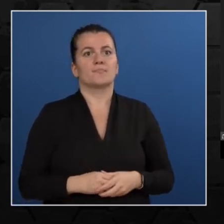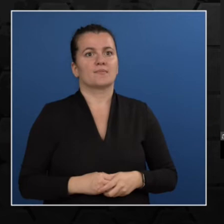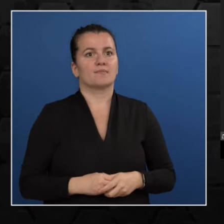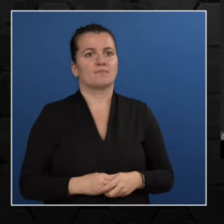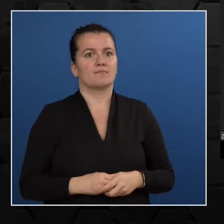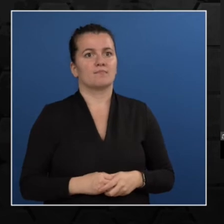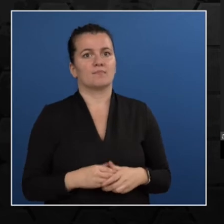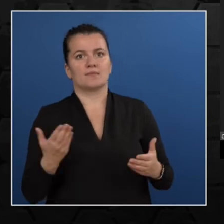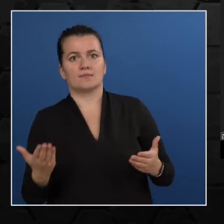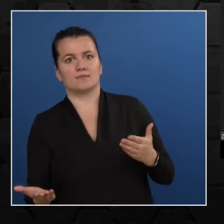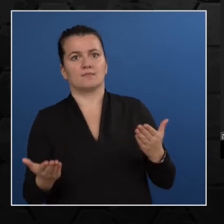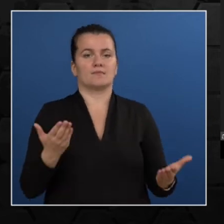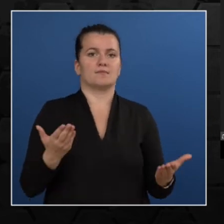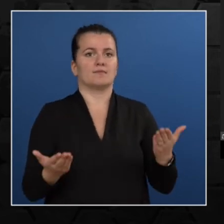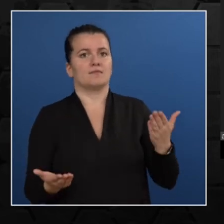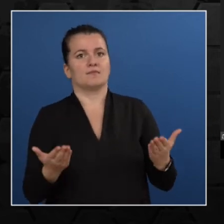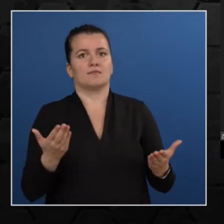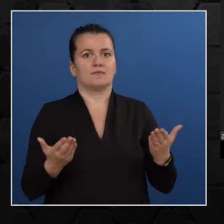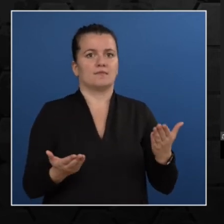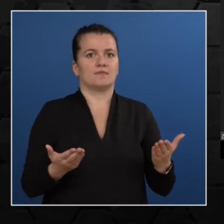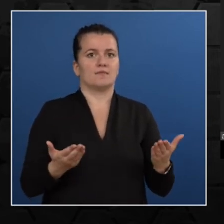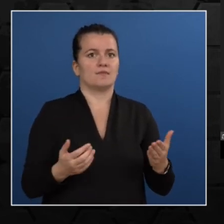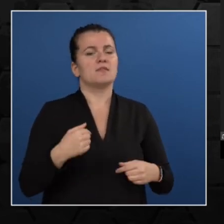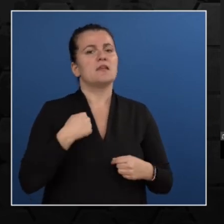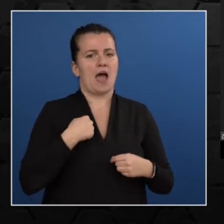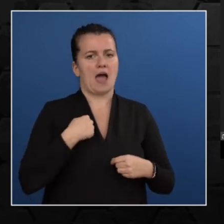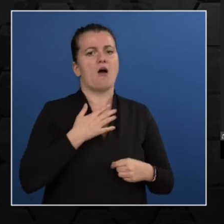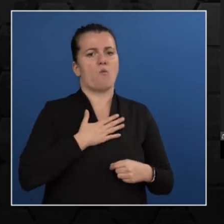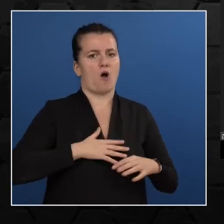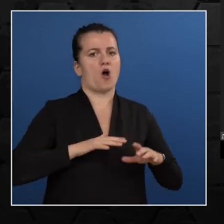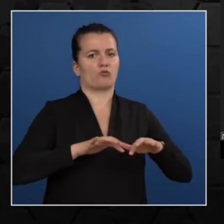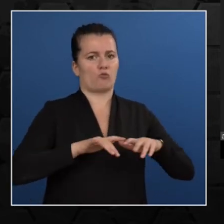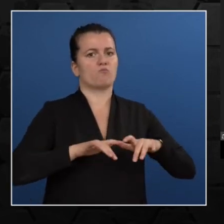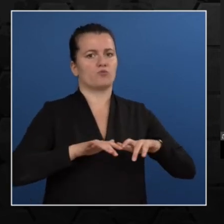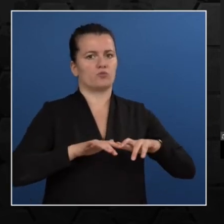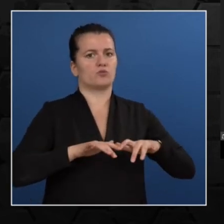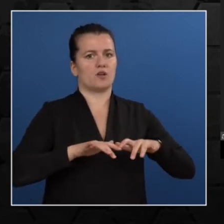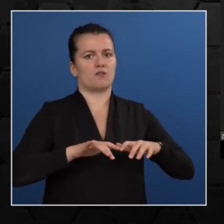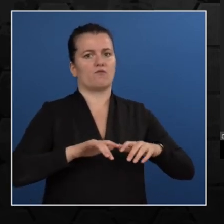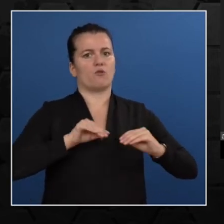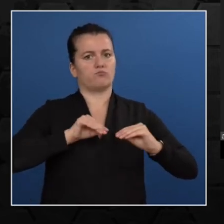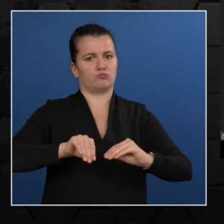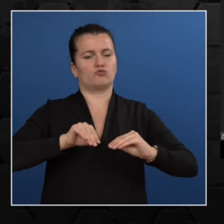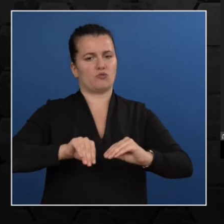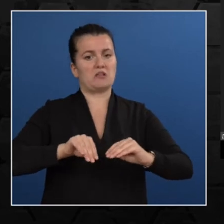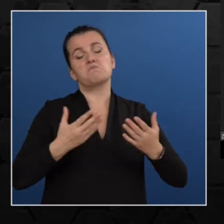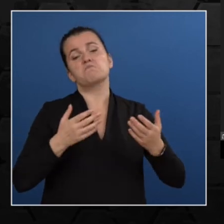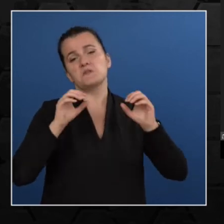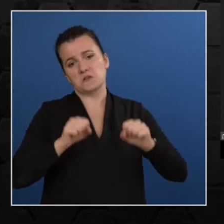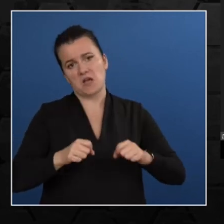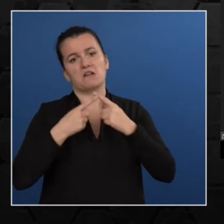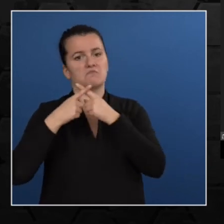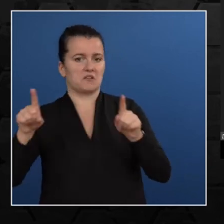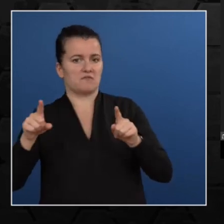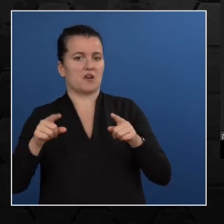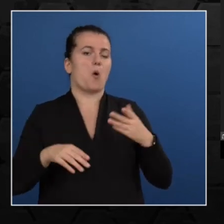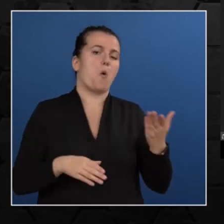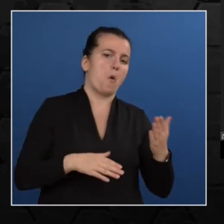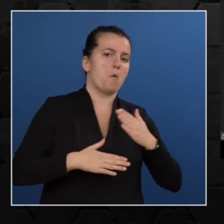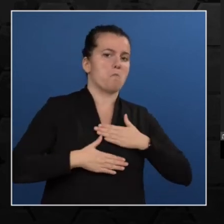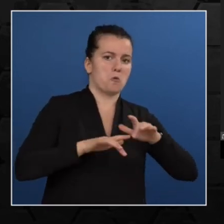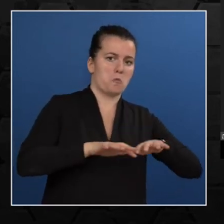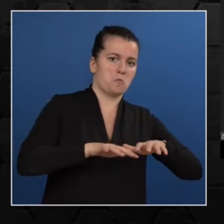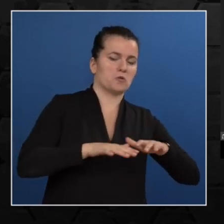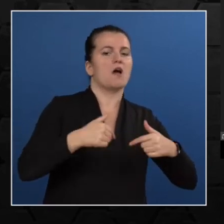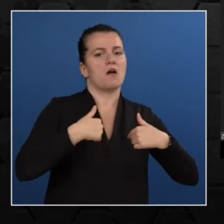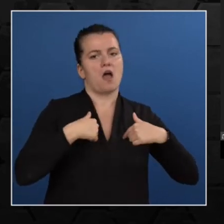one, it says I can use my local machine for me to do my training. And now after training, you need your data source.